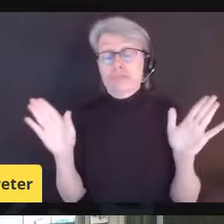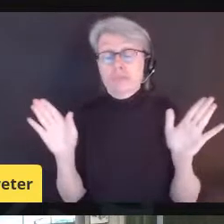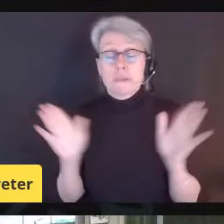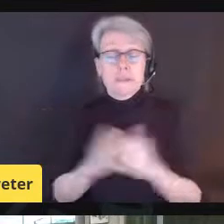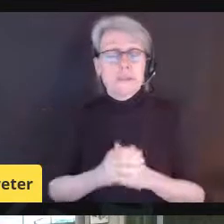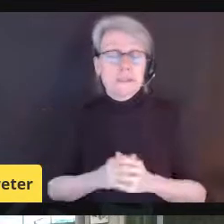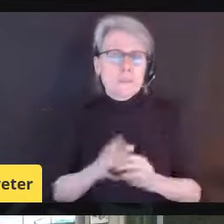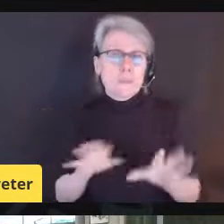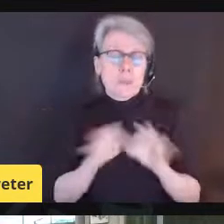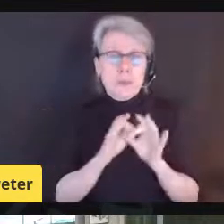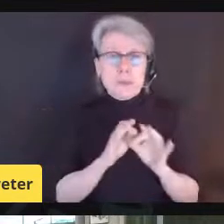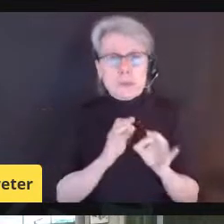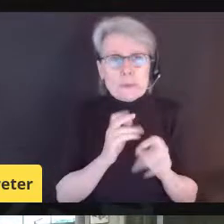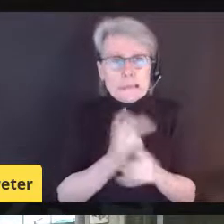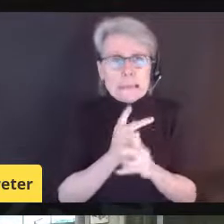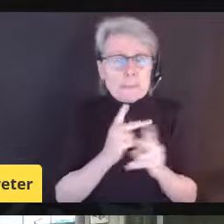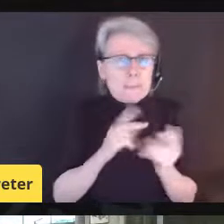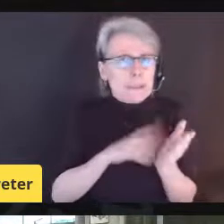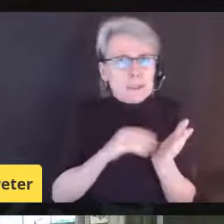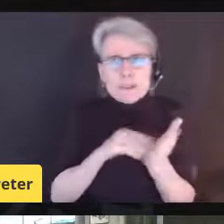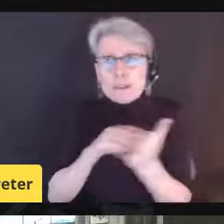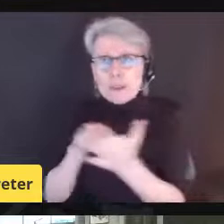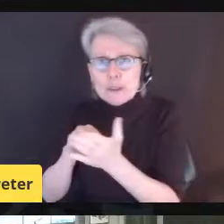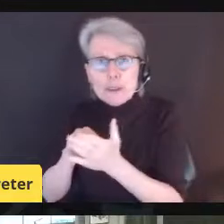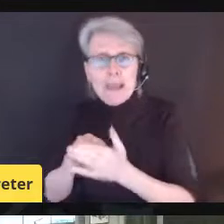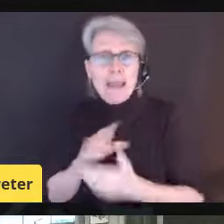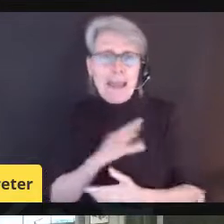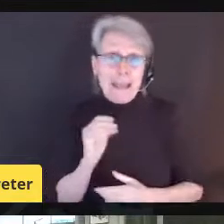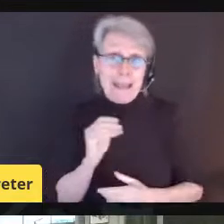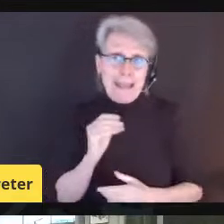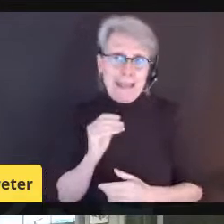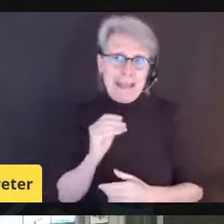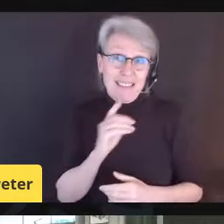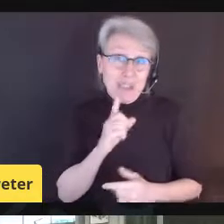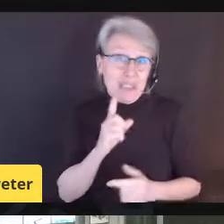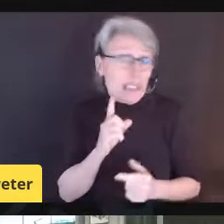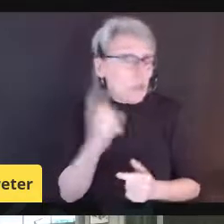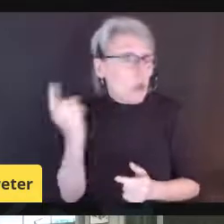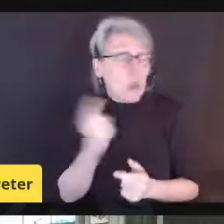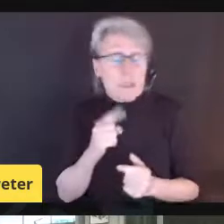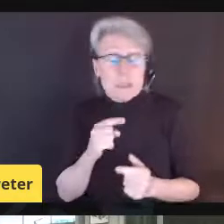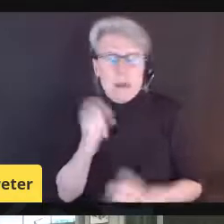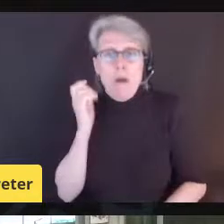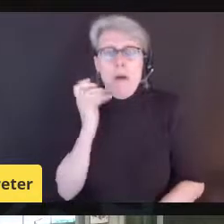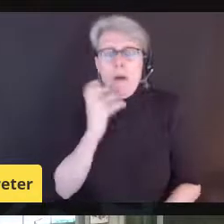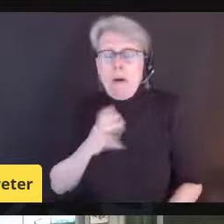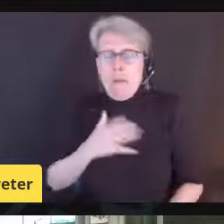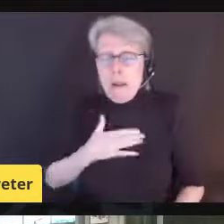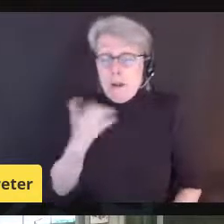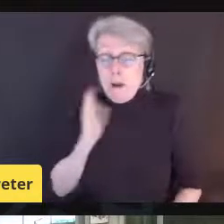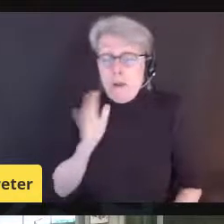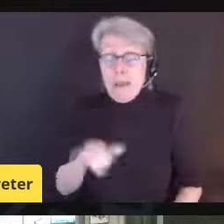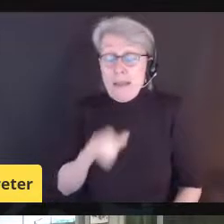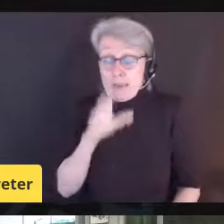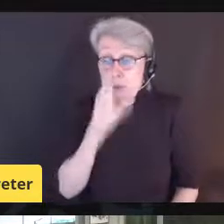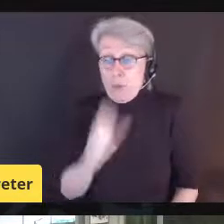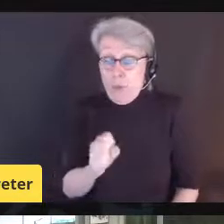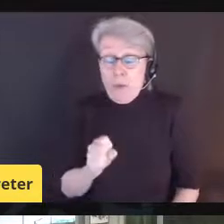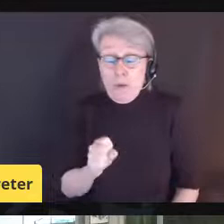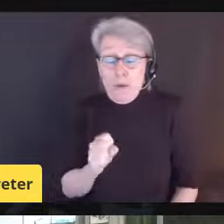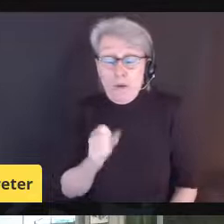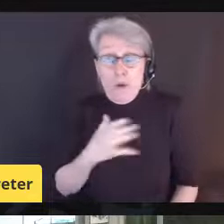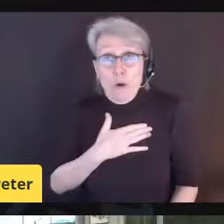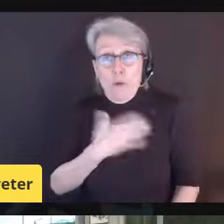that's the most exciting part, of course, is because you're just learning. You're constantly sitting there going, oh my God, this is so cool. And then maybe we